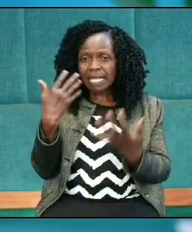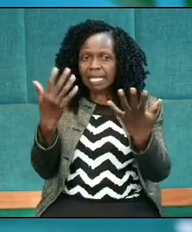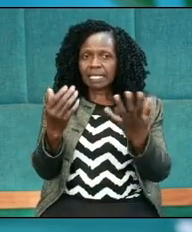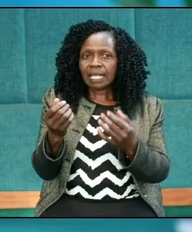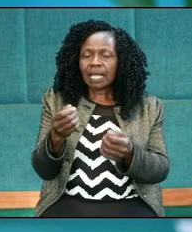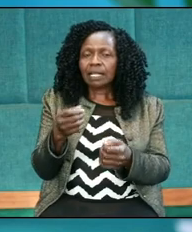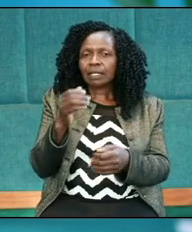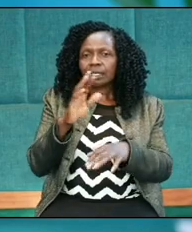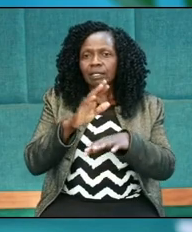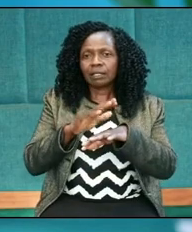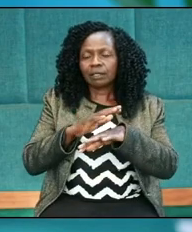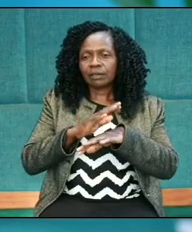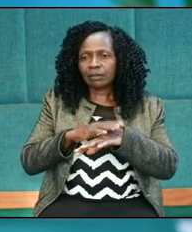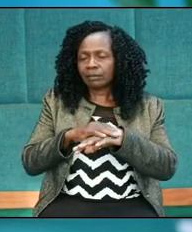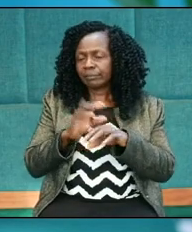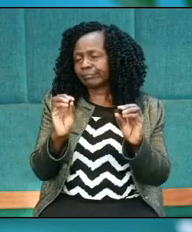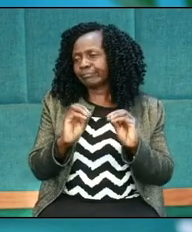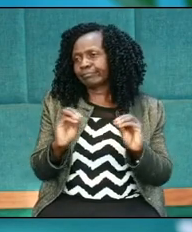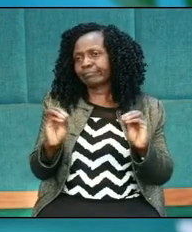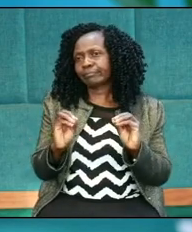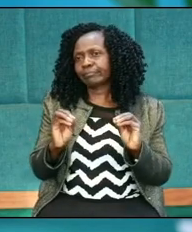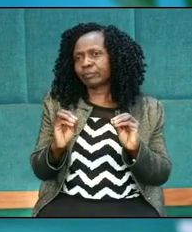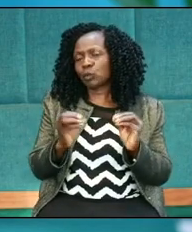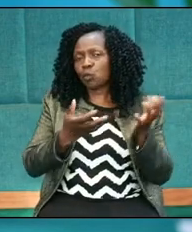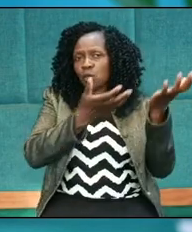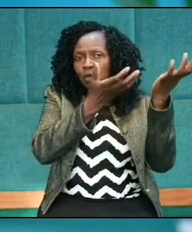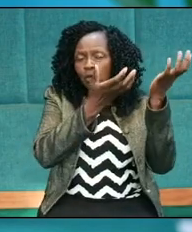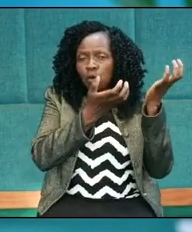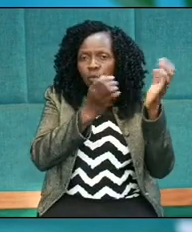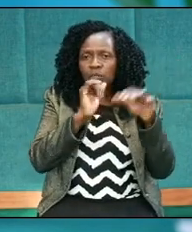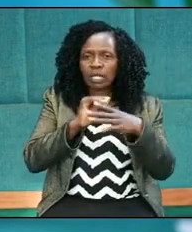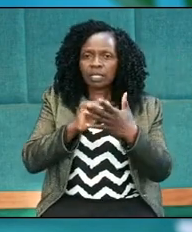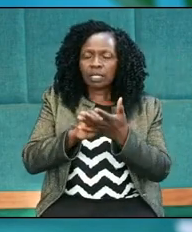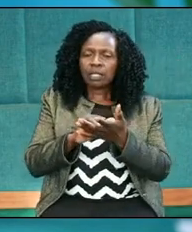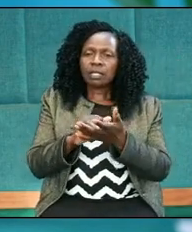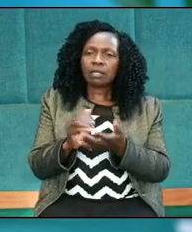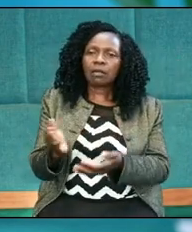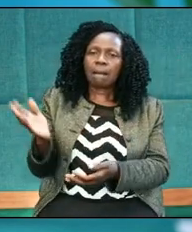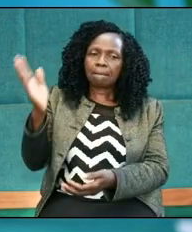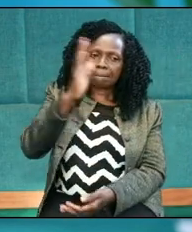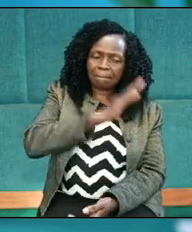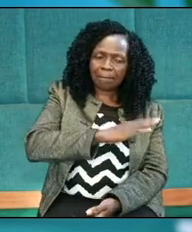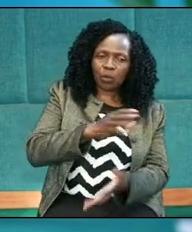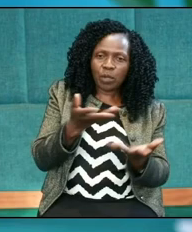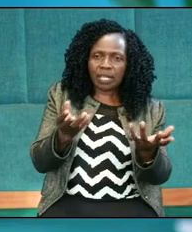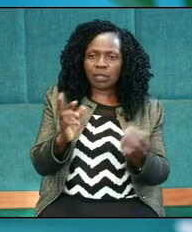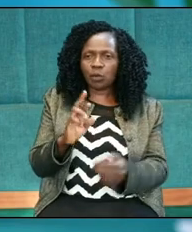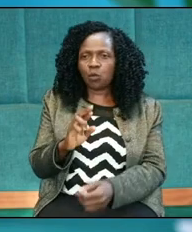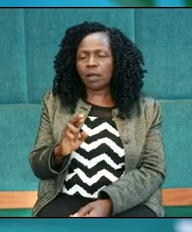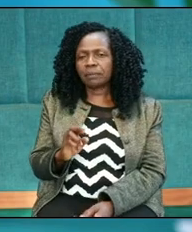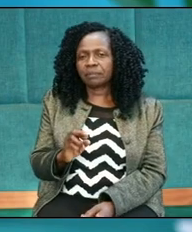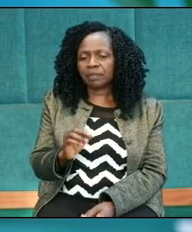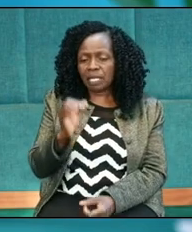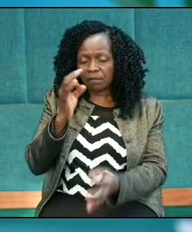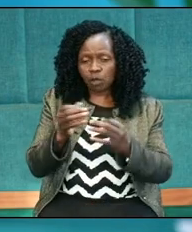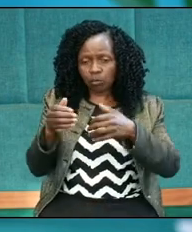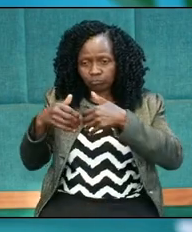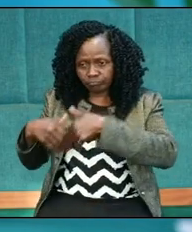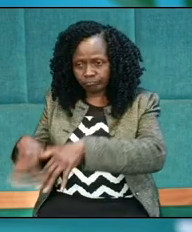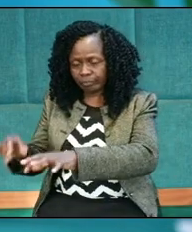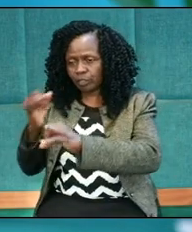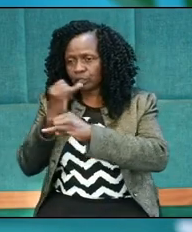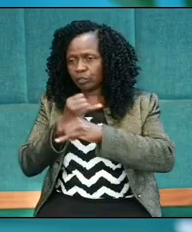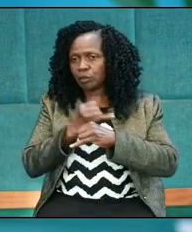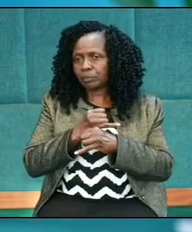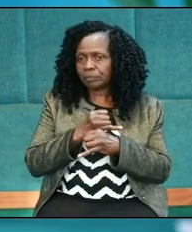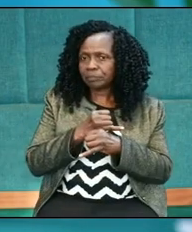hoping that they will come back to where they were at one point. You look at the future with hope. If you have lost your job, please say the way you